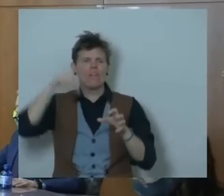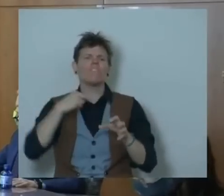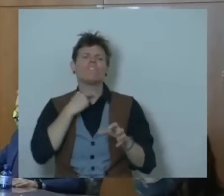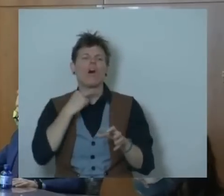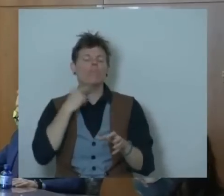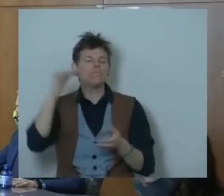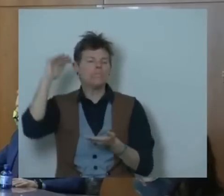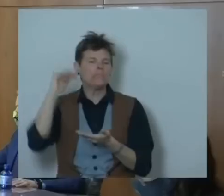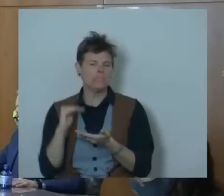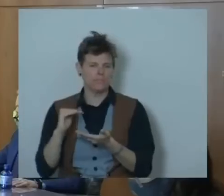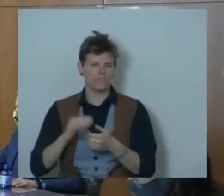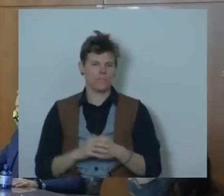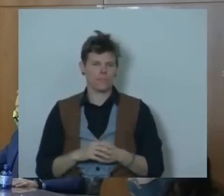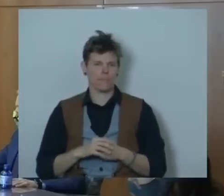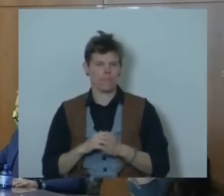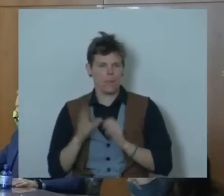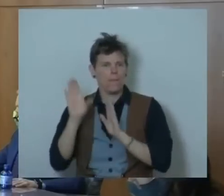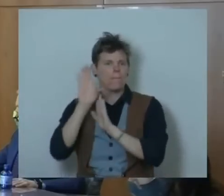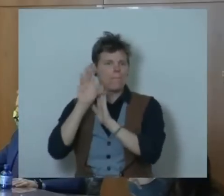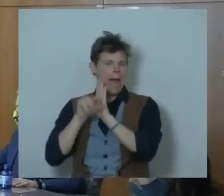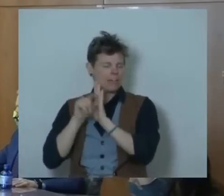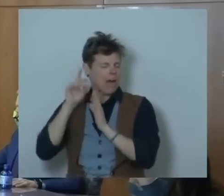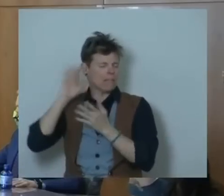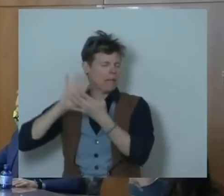feedback. Thank you so much. You are unmuted. Go ahead.